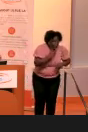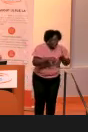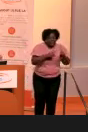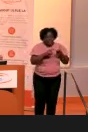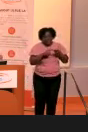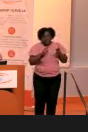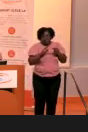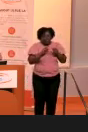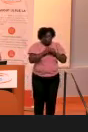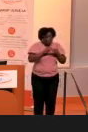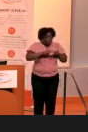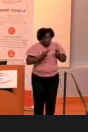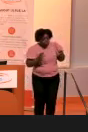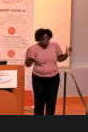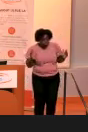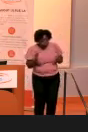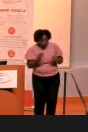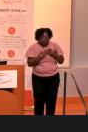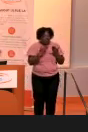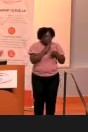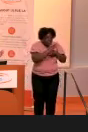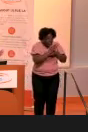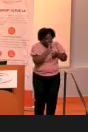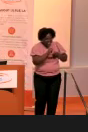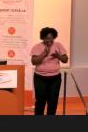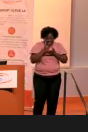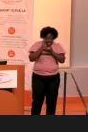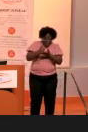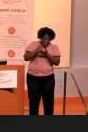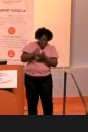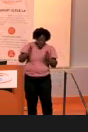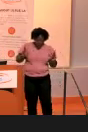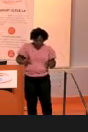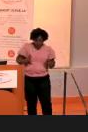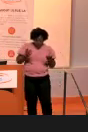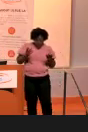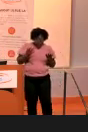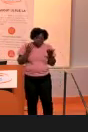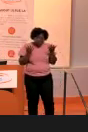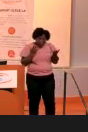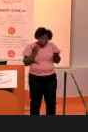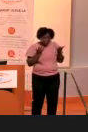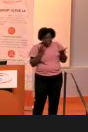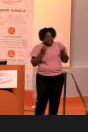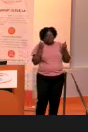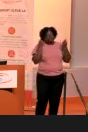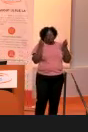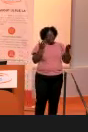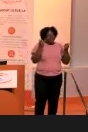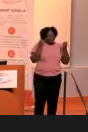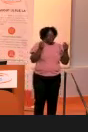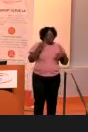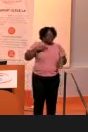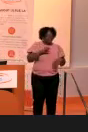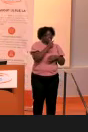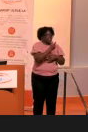the GLP-1 agonists? There are so many potential benefits, but I think it needs to be studied better.